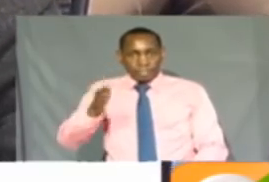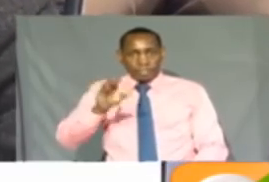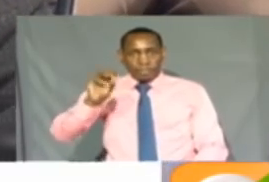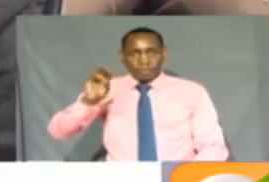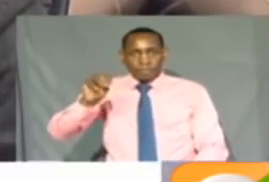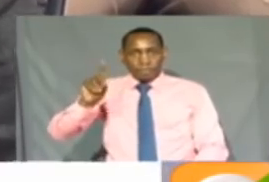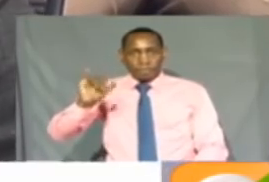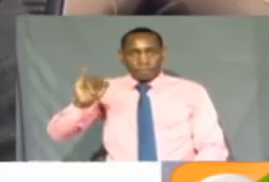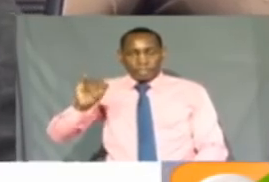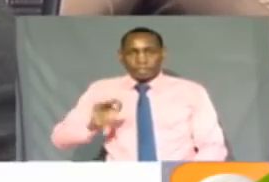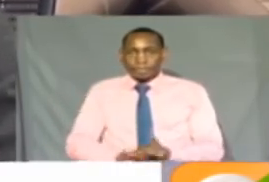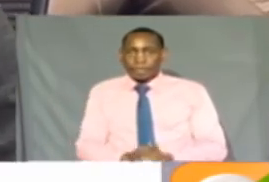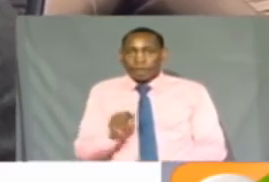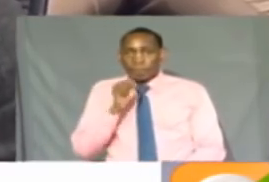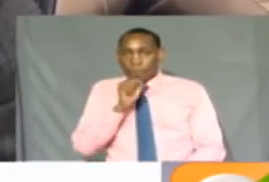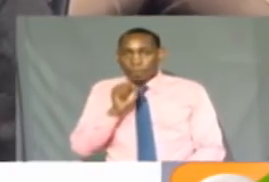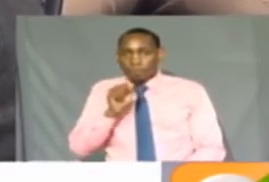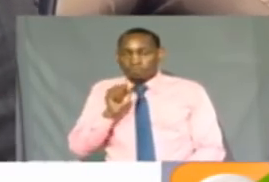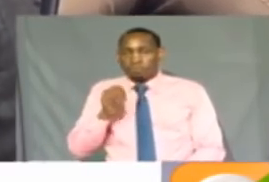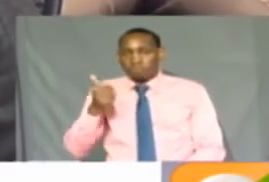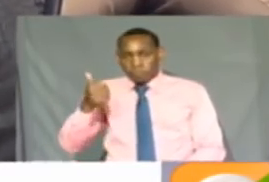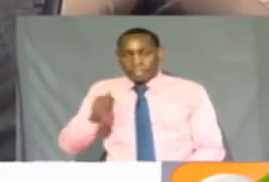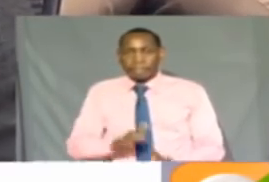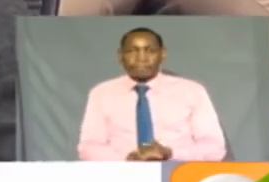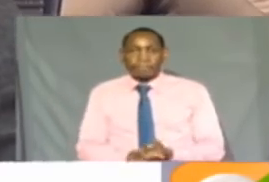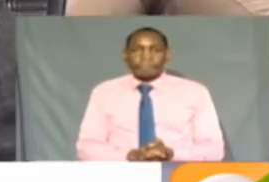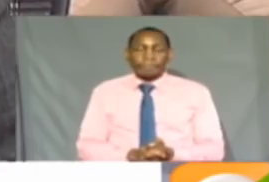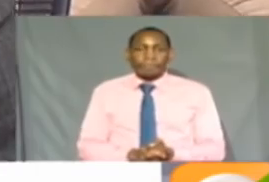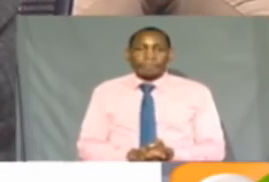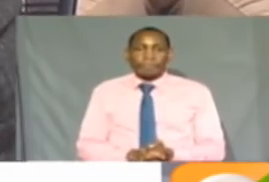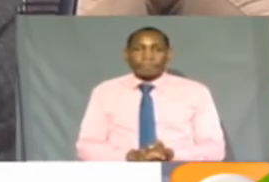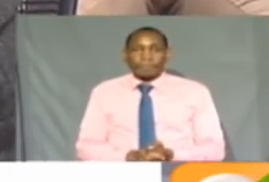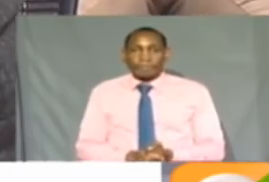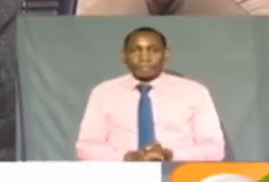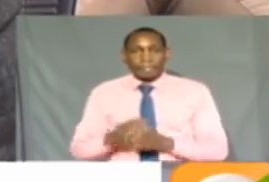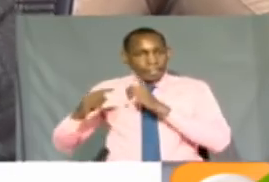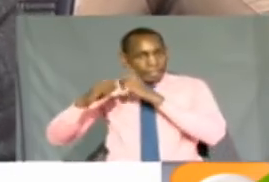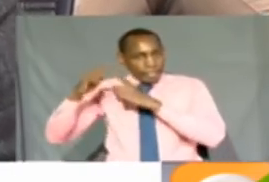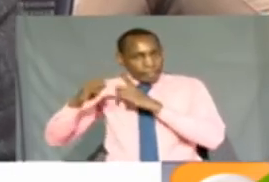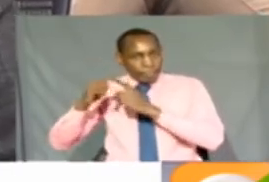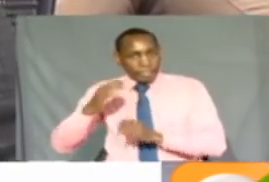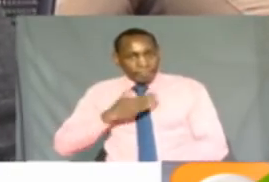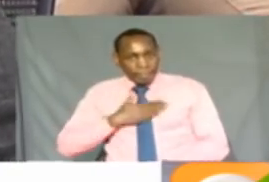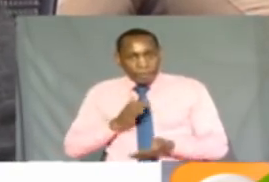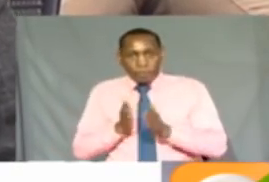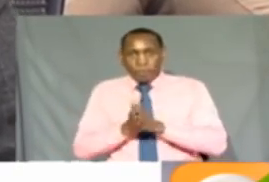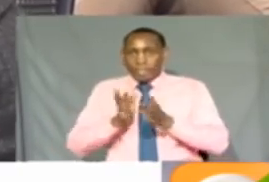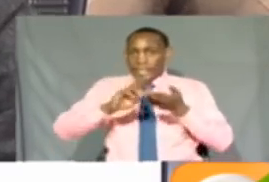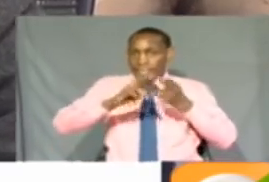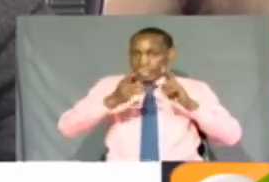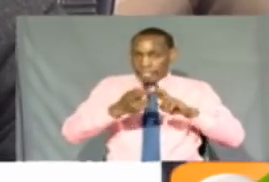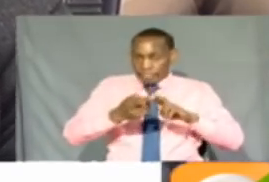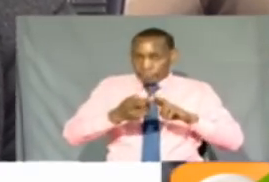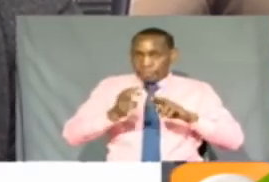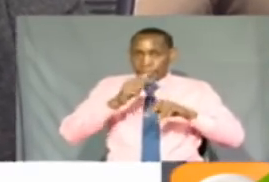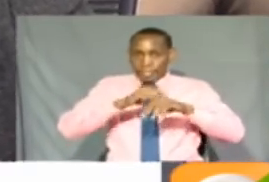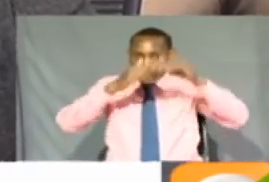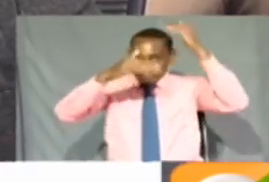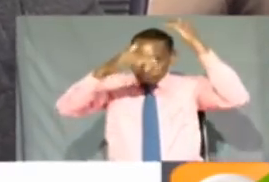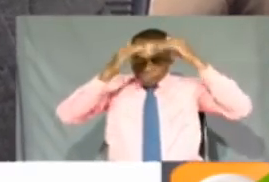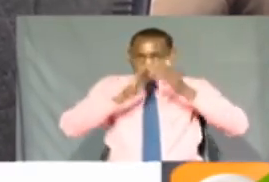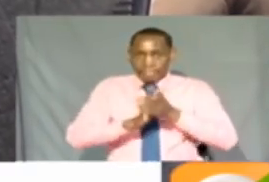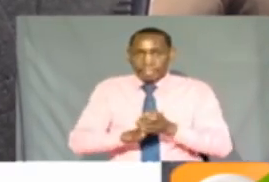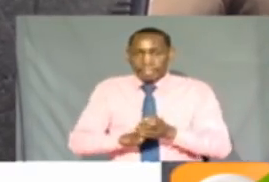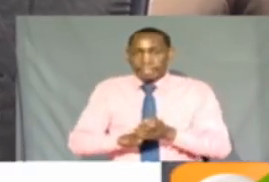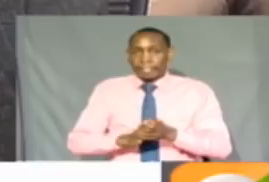Is it on? It's on, yes, go ahead. I'm called Lucas Omondi. Yeah, my experience with the relationship or dating in campus, I can